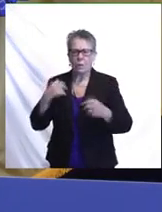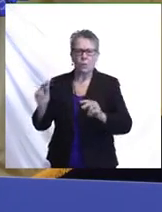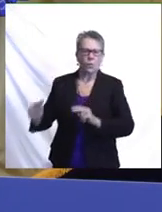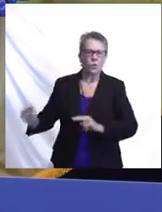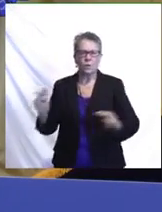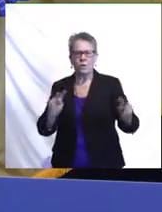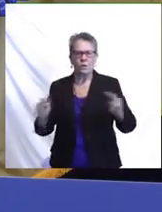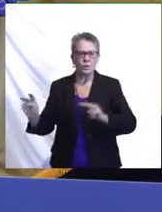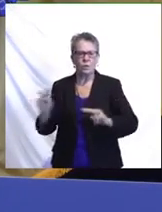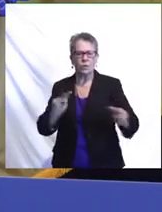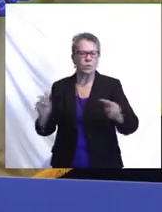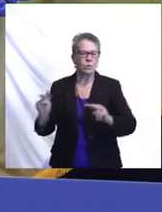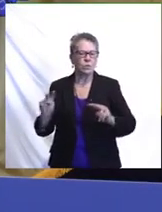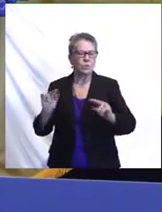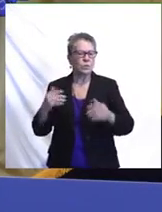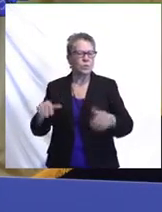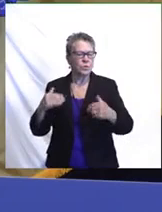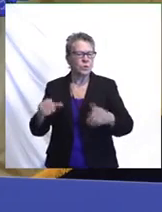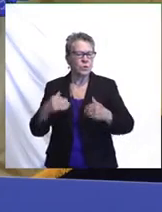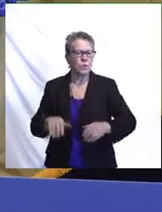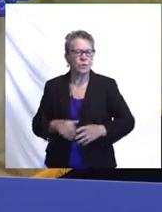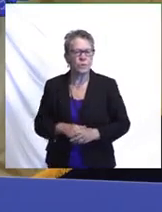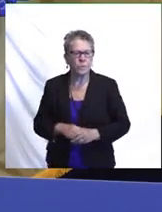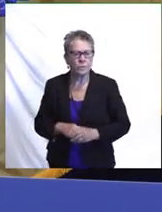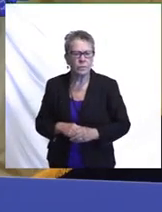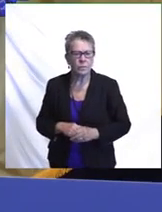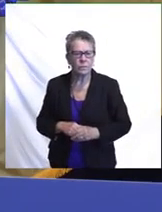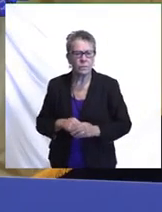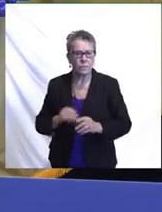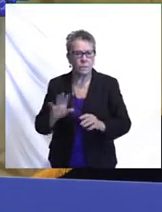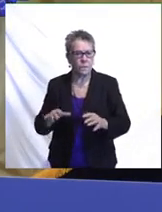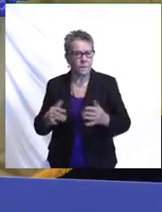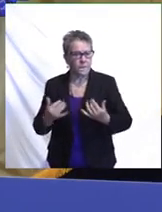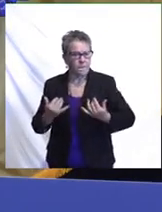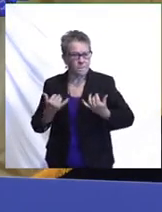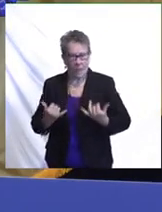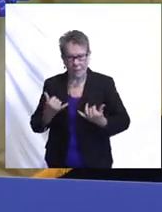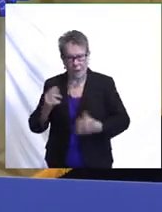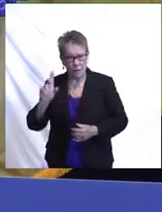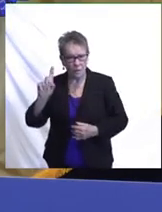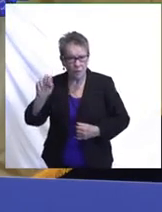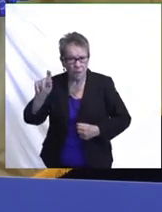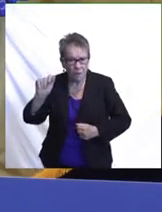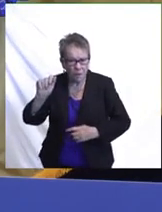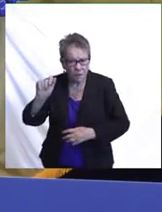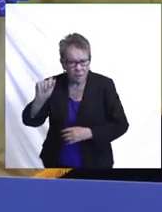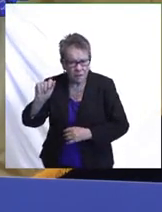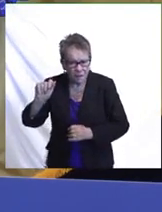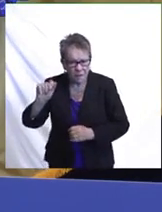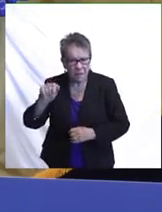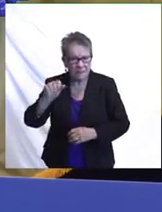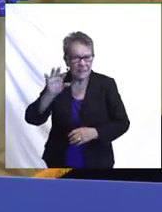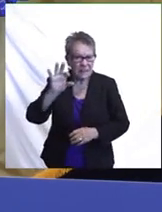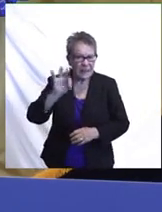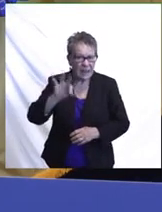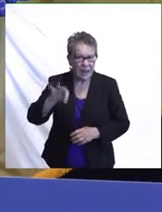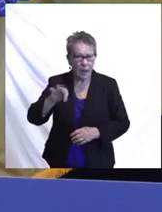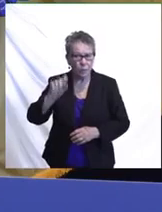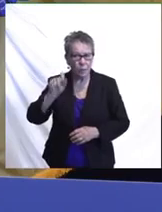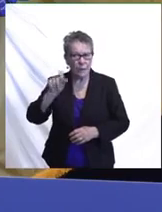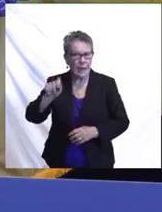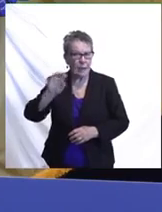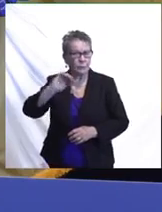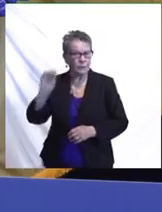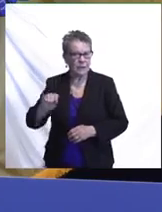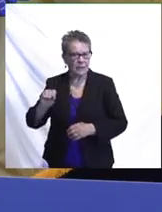data as they come in. Right now, we've got Delta, 99.9%. Of cases in the U.S. are Delta,